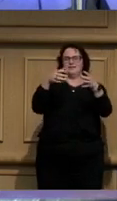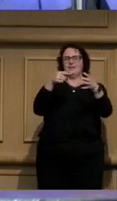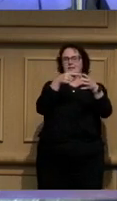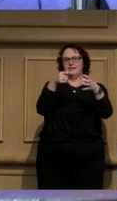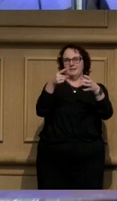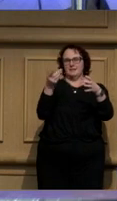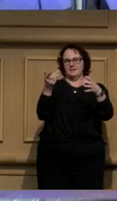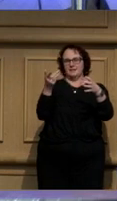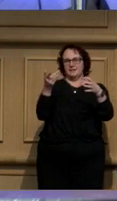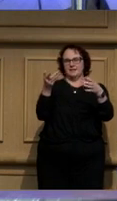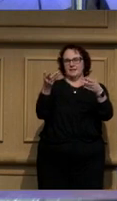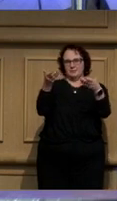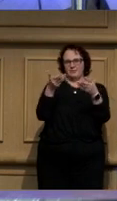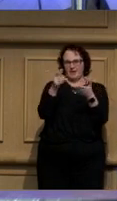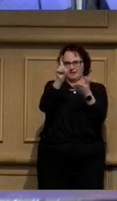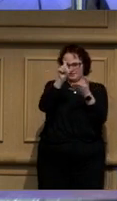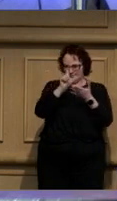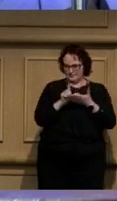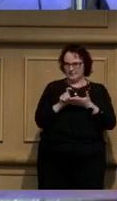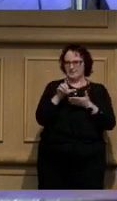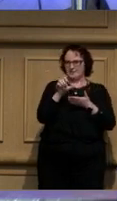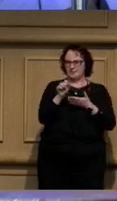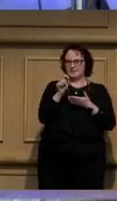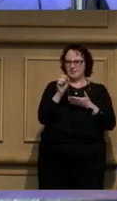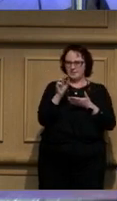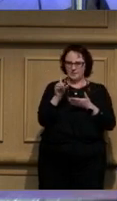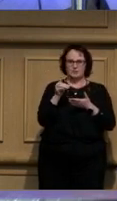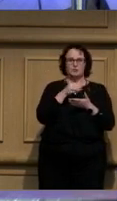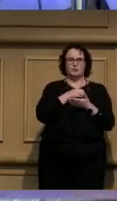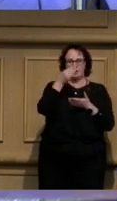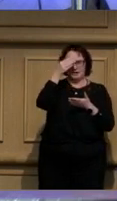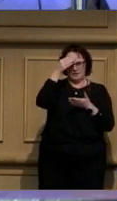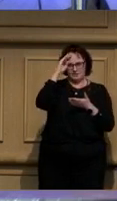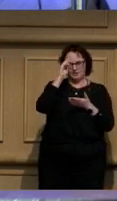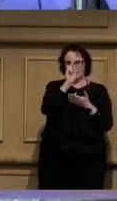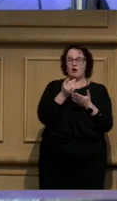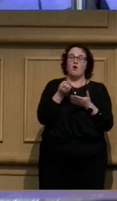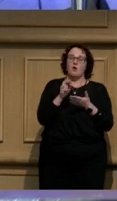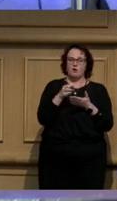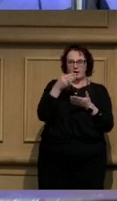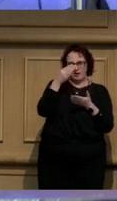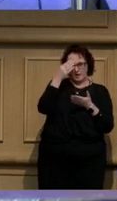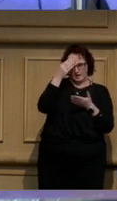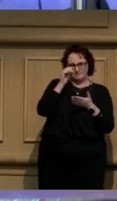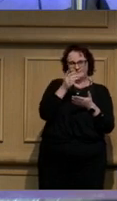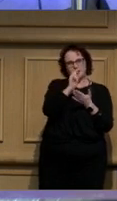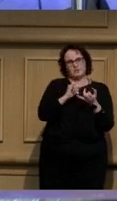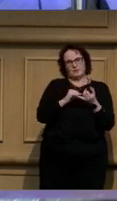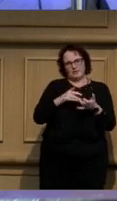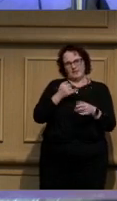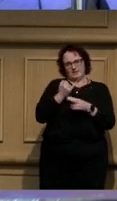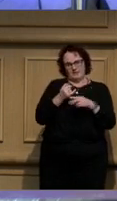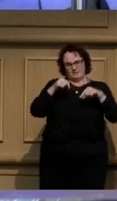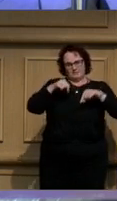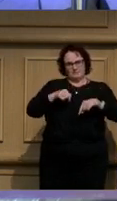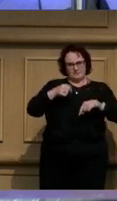provides a stipend to artists, to Irish artists, or artists who are resident in Ireland. And